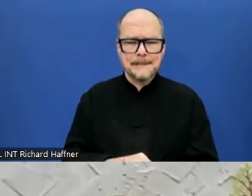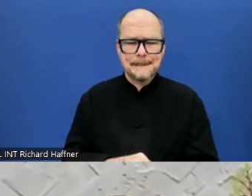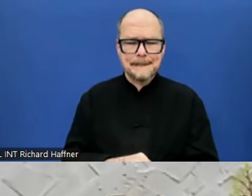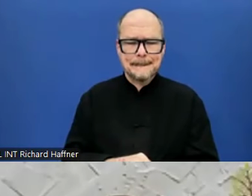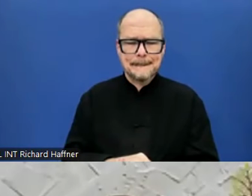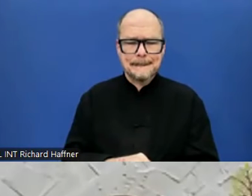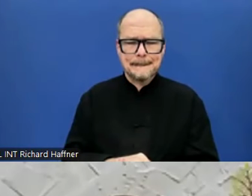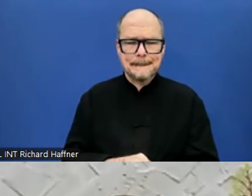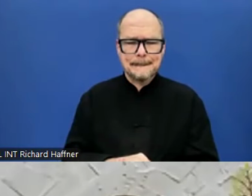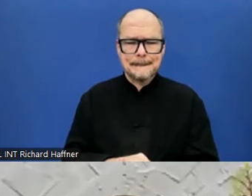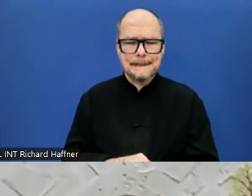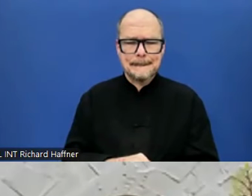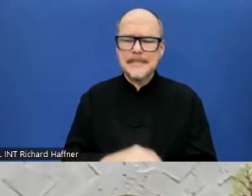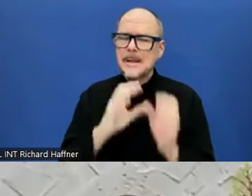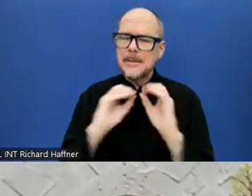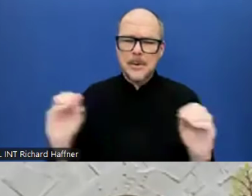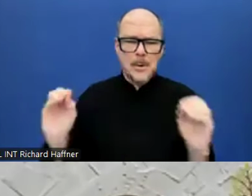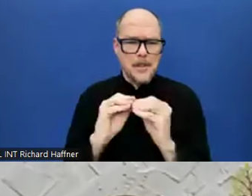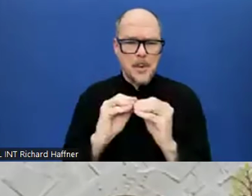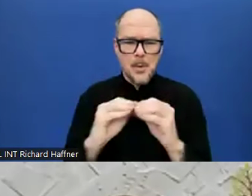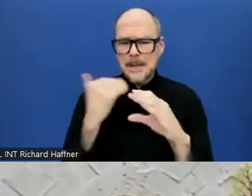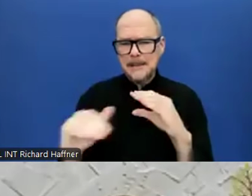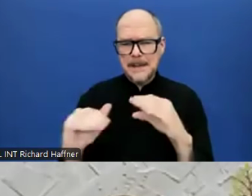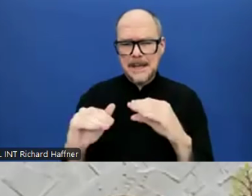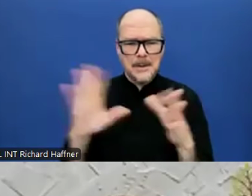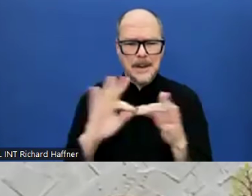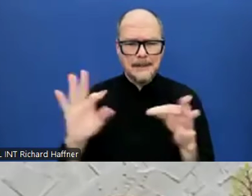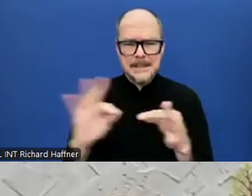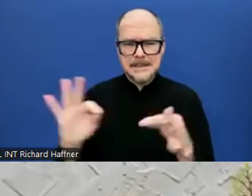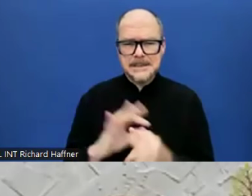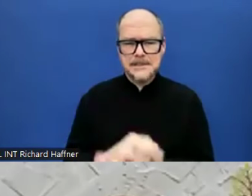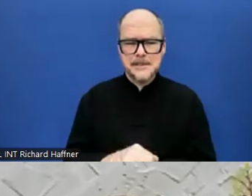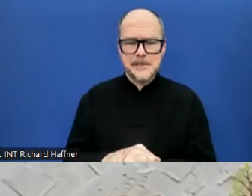There are no more emailed comments.